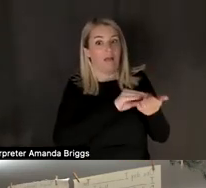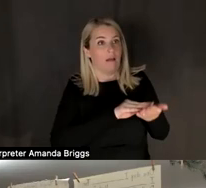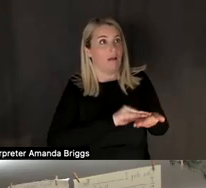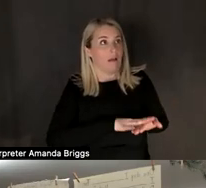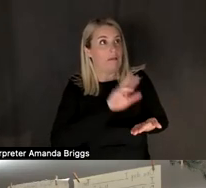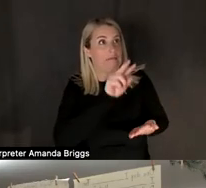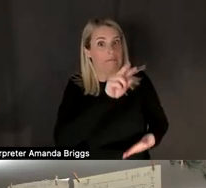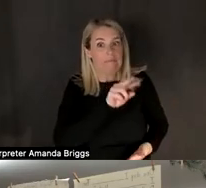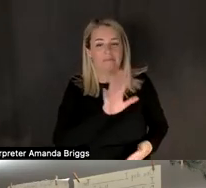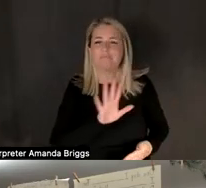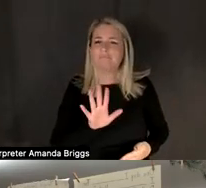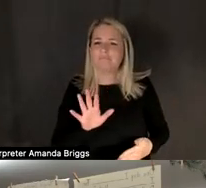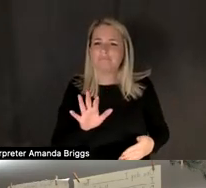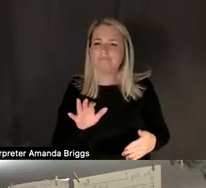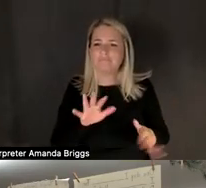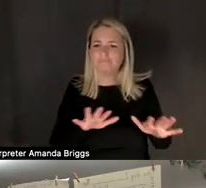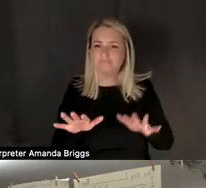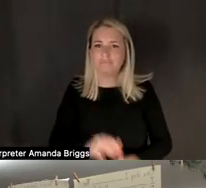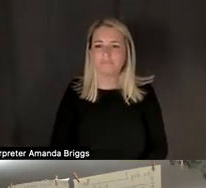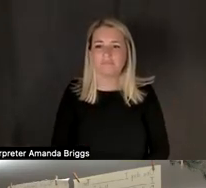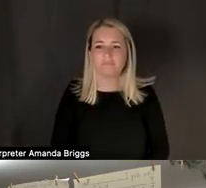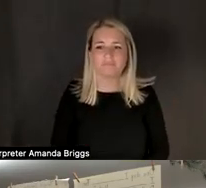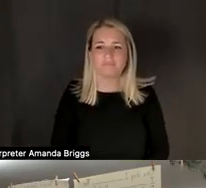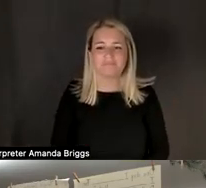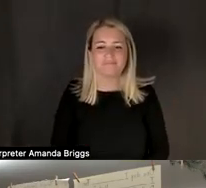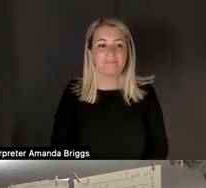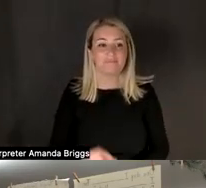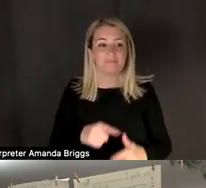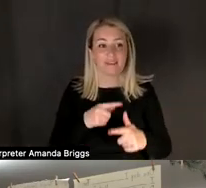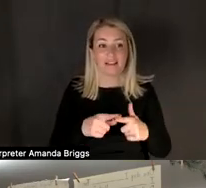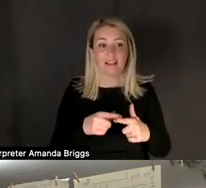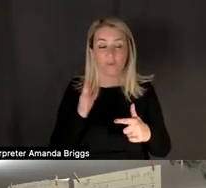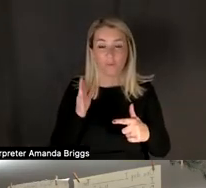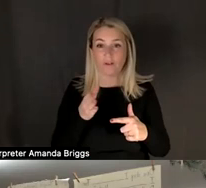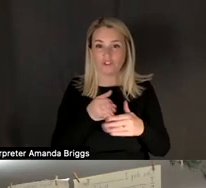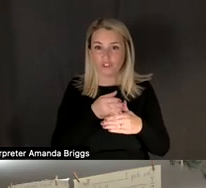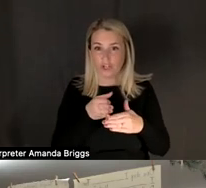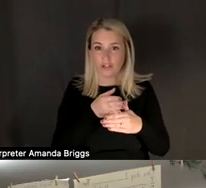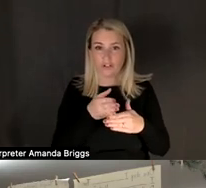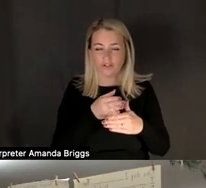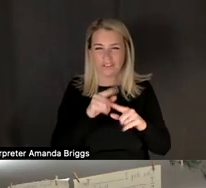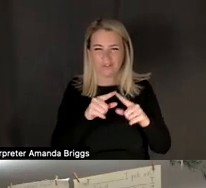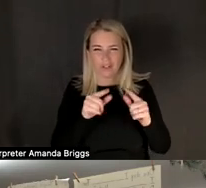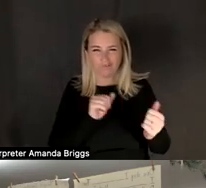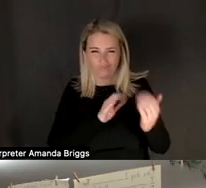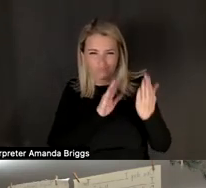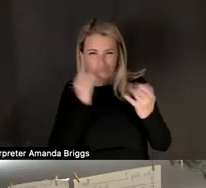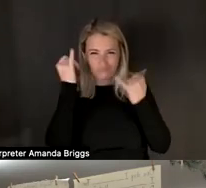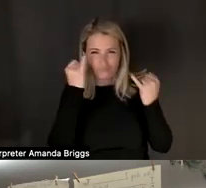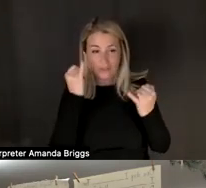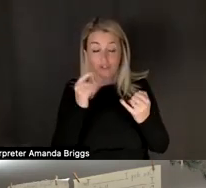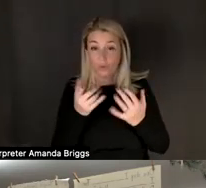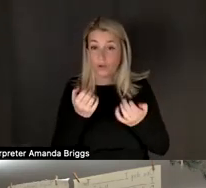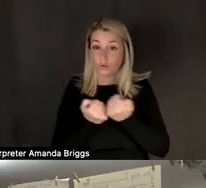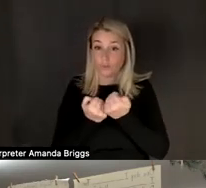okay? And then the fourth one is we want to share strategies with you for home support. If there's things you want to support your child with, what can